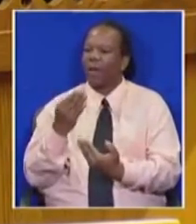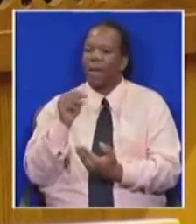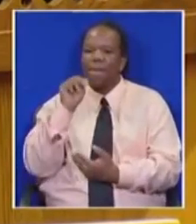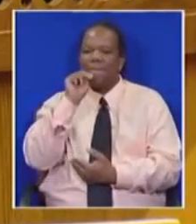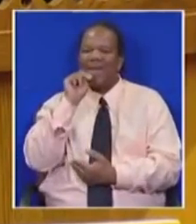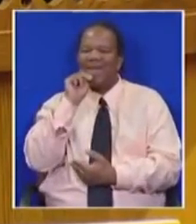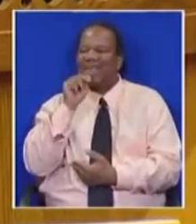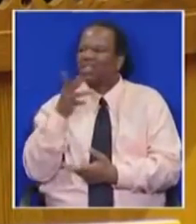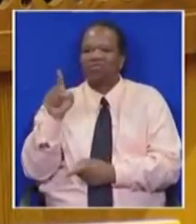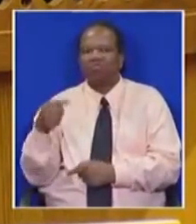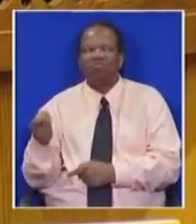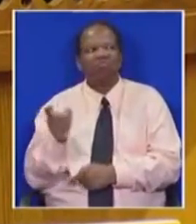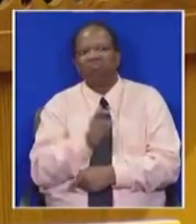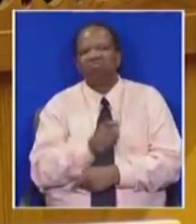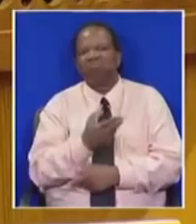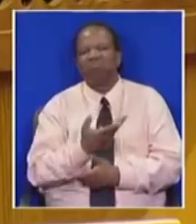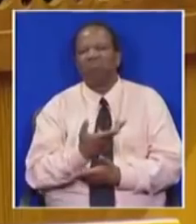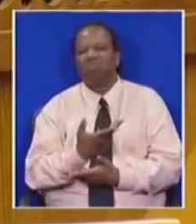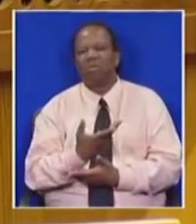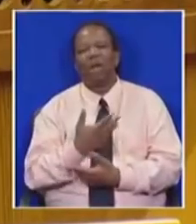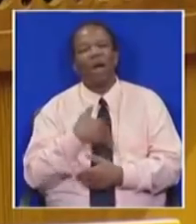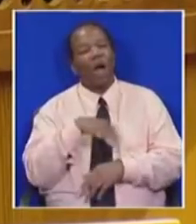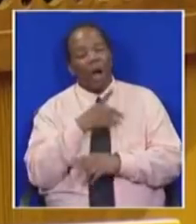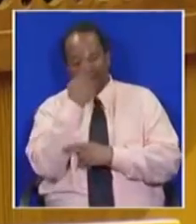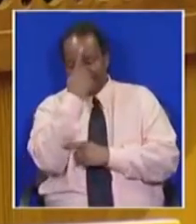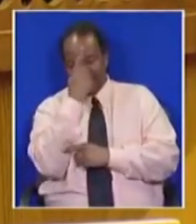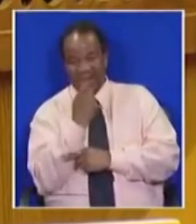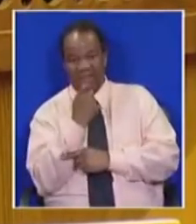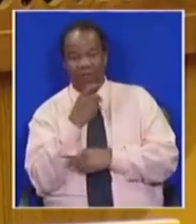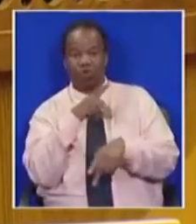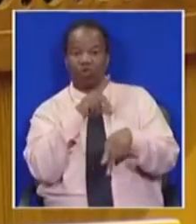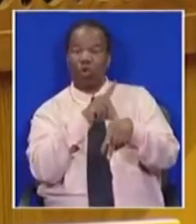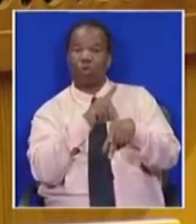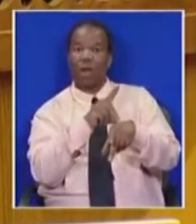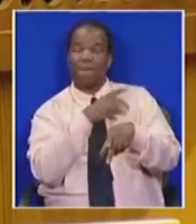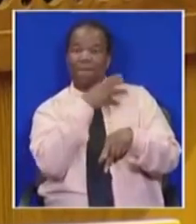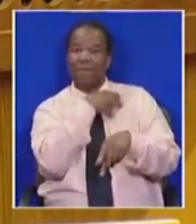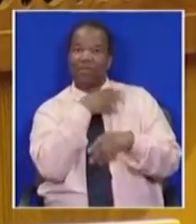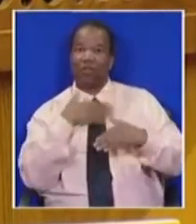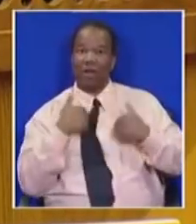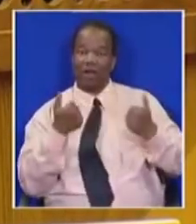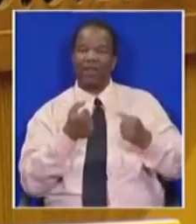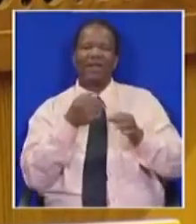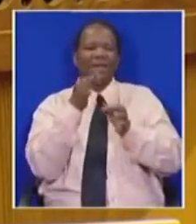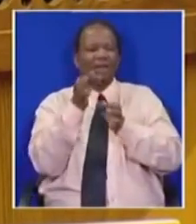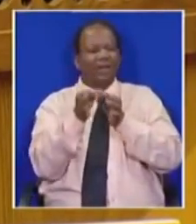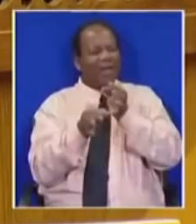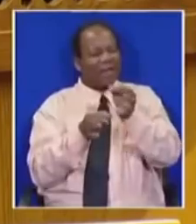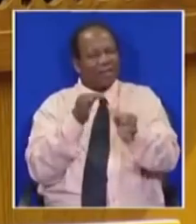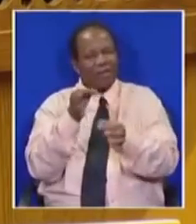really believe when Minister Aaron Motsoaledi described what took place there, he described it as a